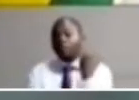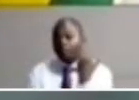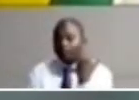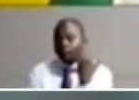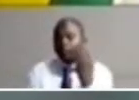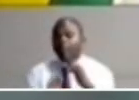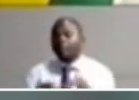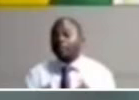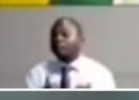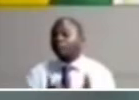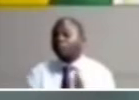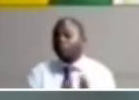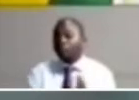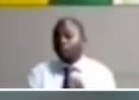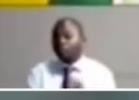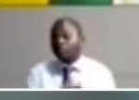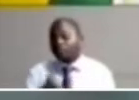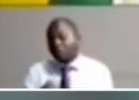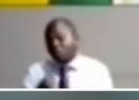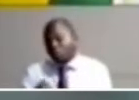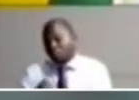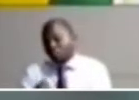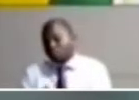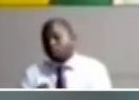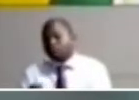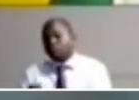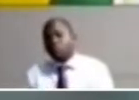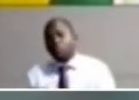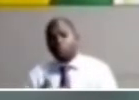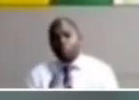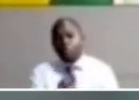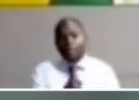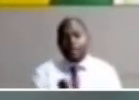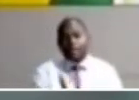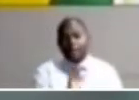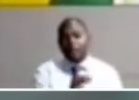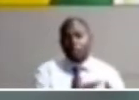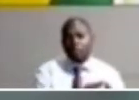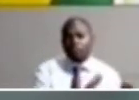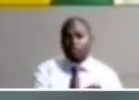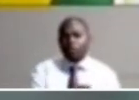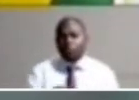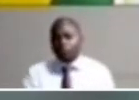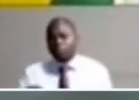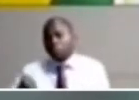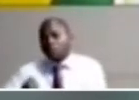danger is in the working, in the workers going home and coming back.